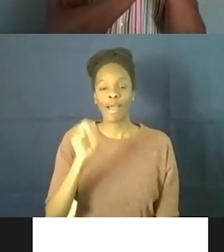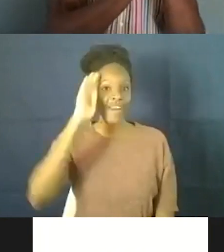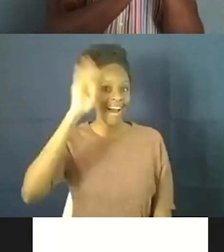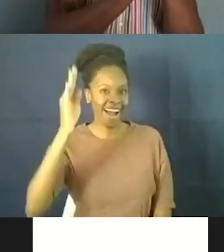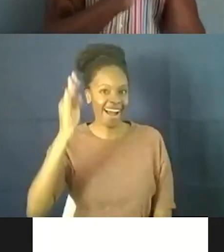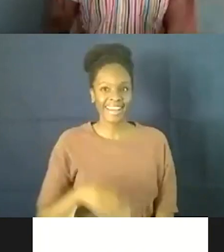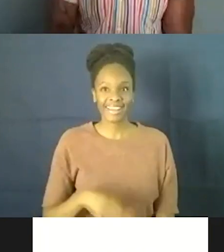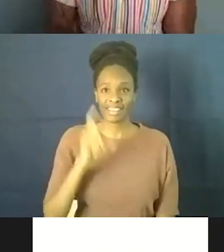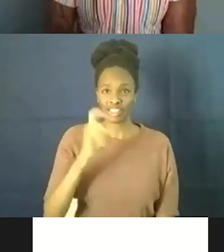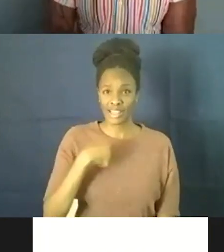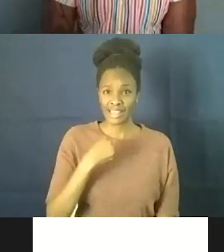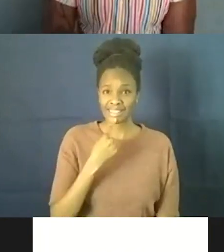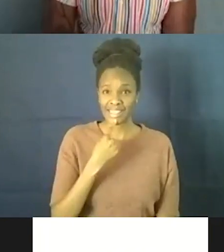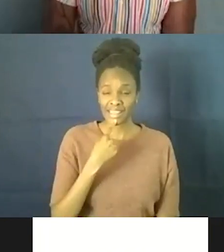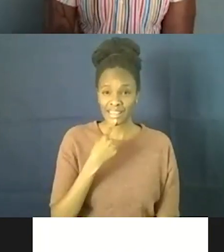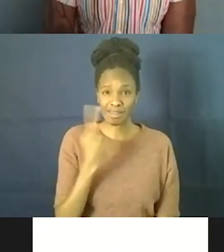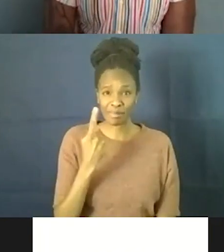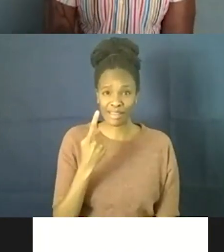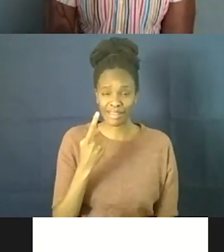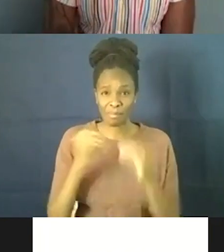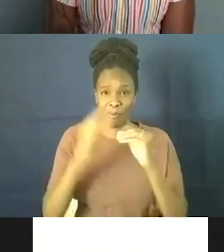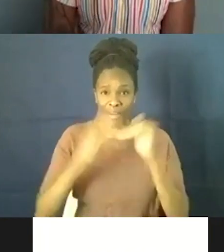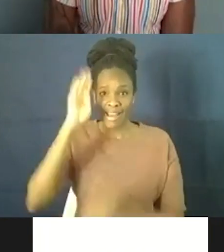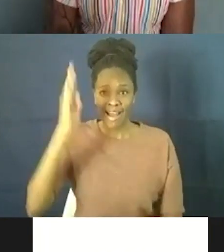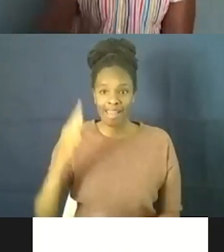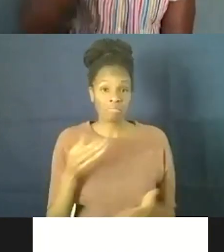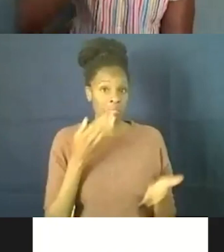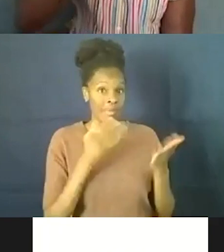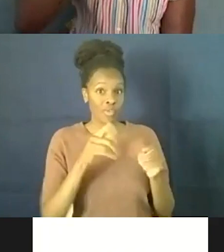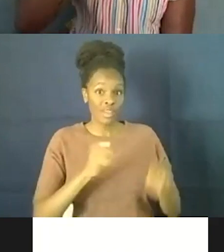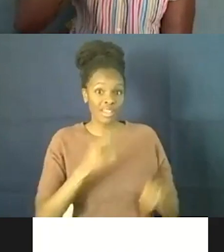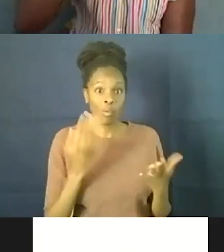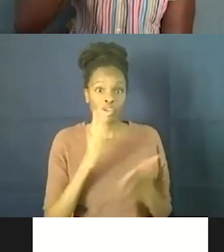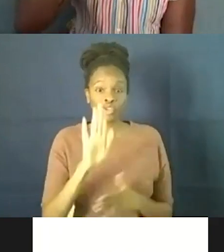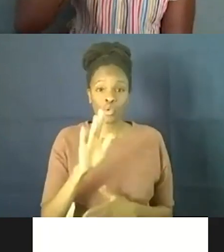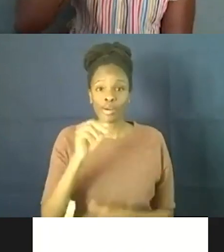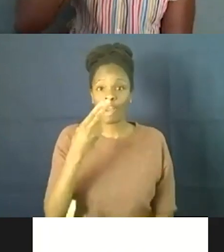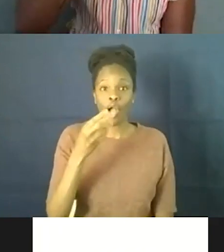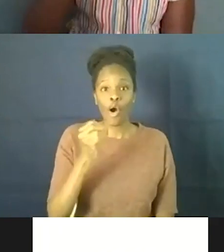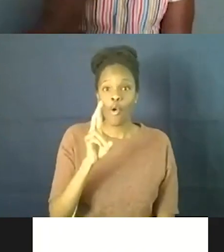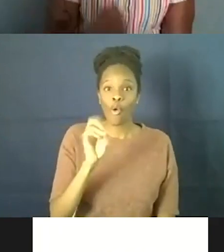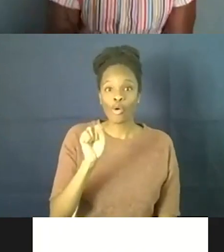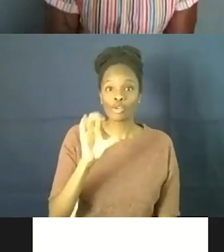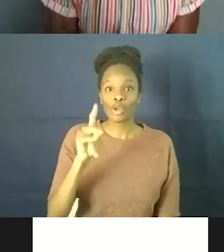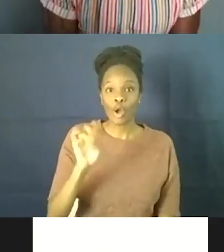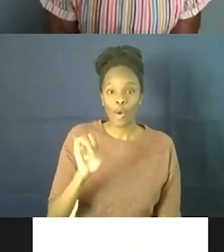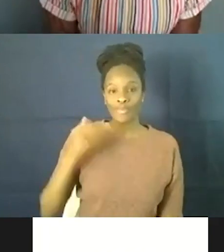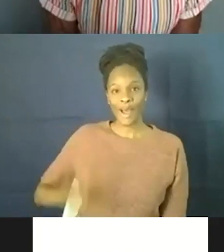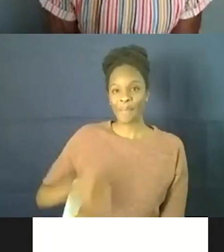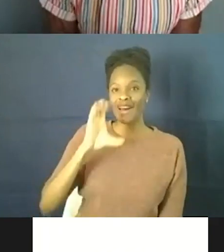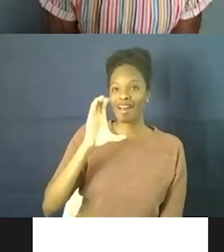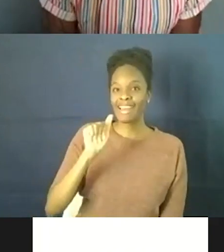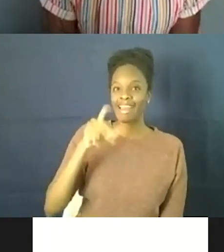Am I supposed to say something other than hi? I think maybe like what's your like horoscope? I don't know. Okay, I'm a Capricorn.